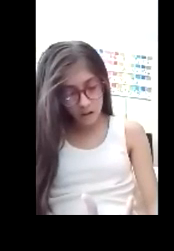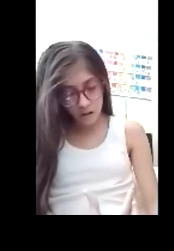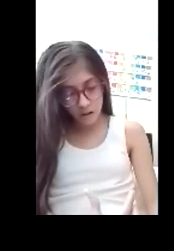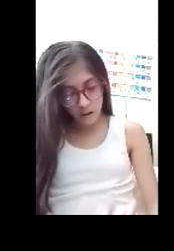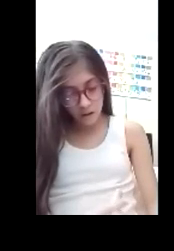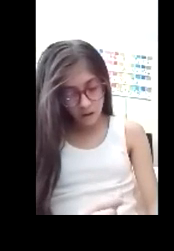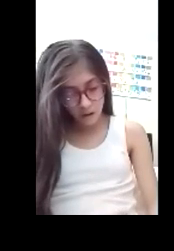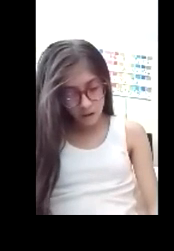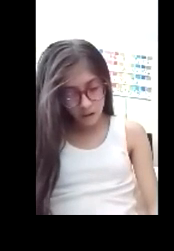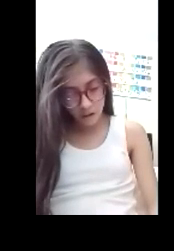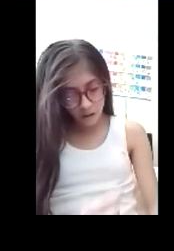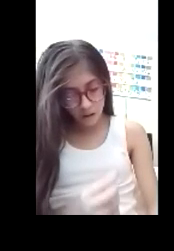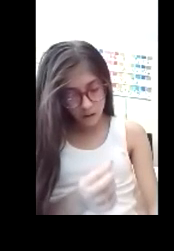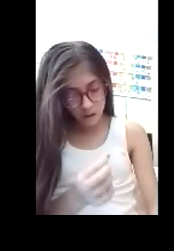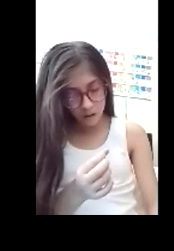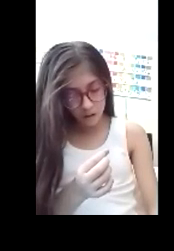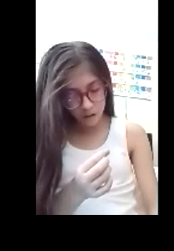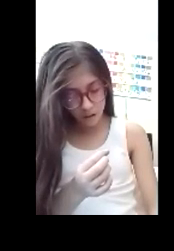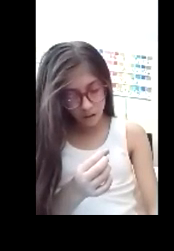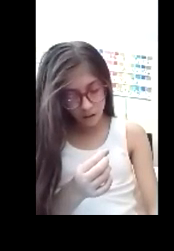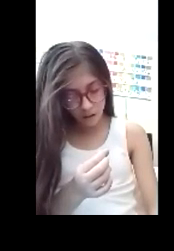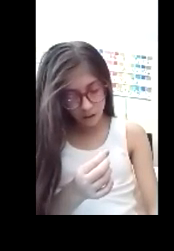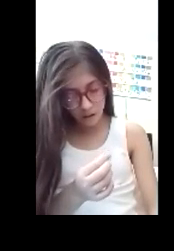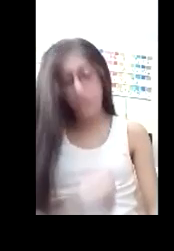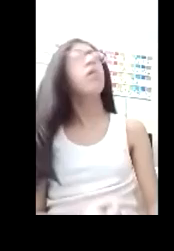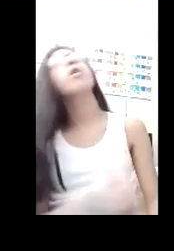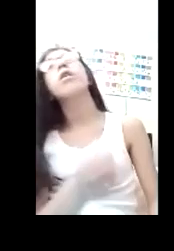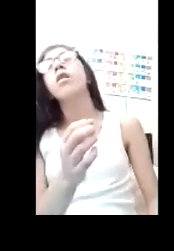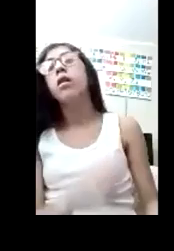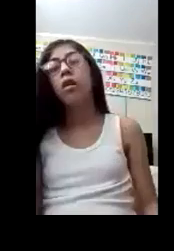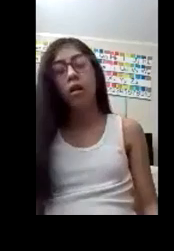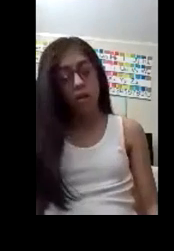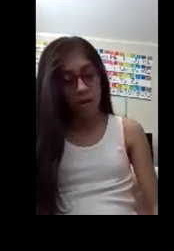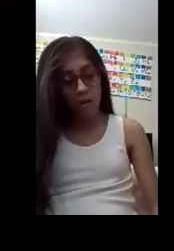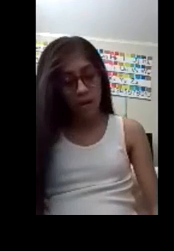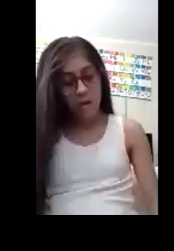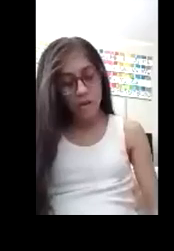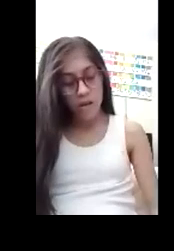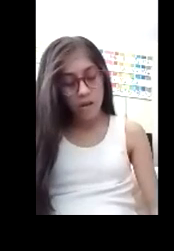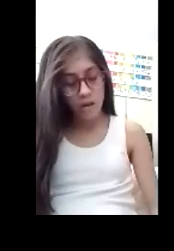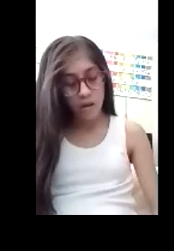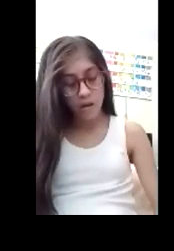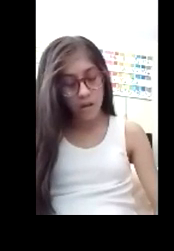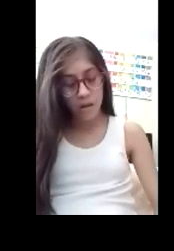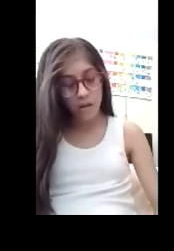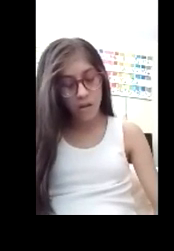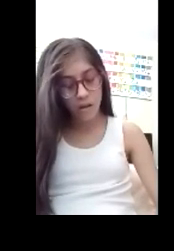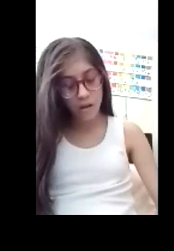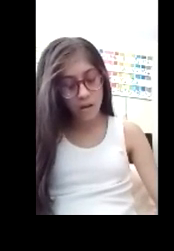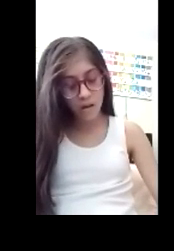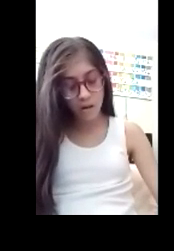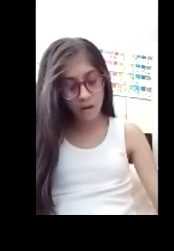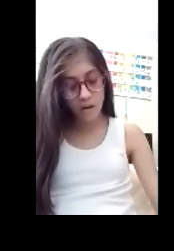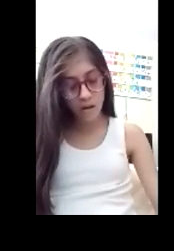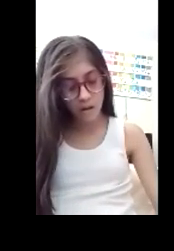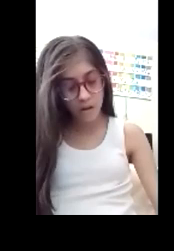God? There they were, overwhelmed with dread, when there was nothing to dread. God scattered the bones of those who attacked you.